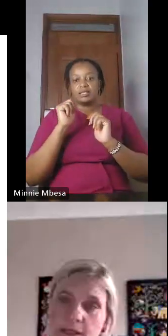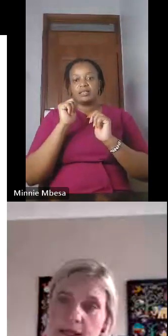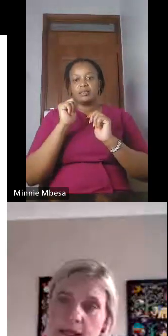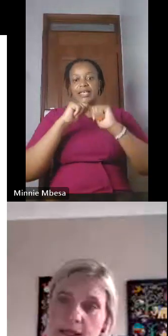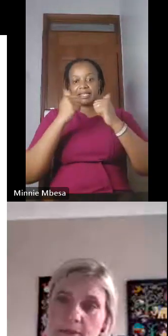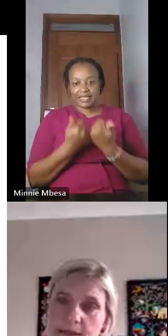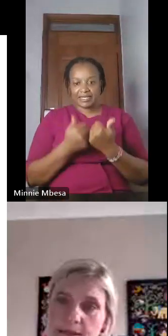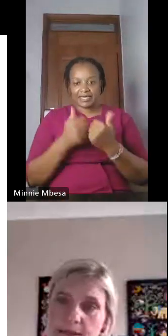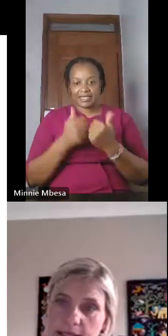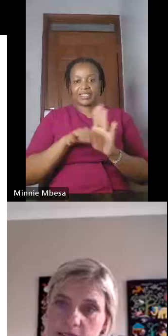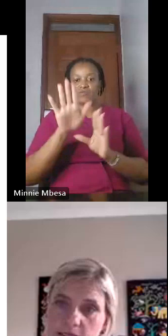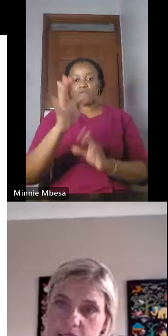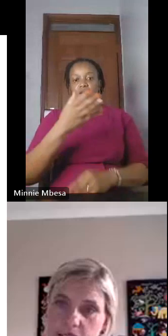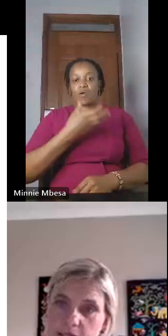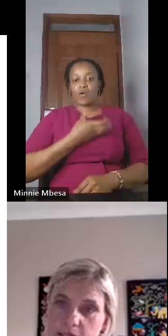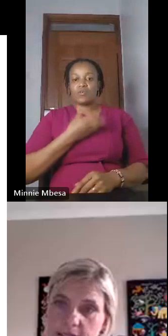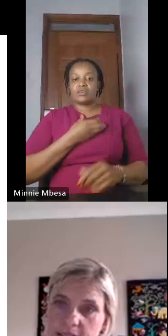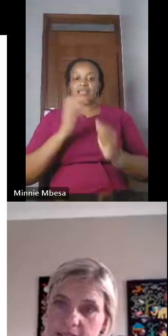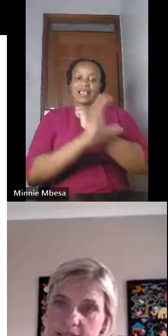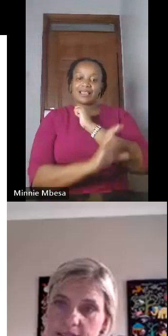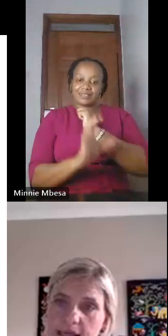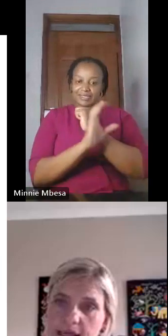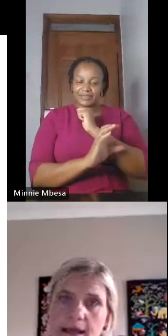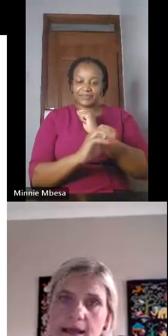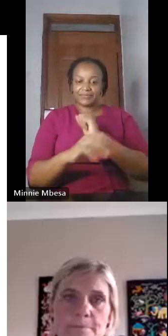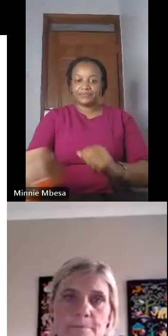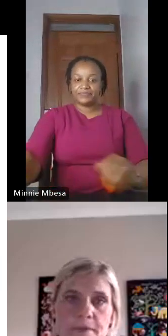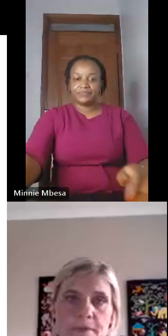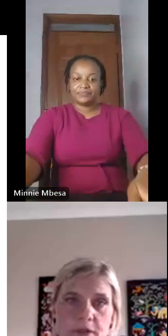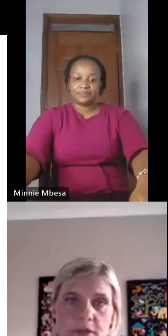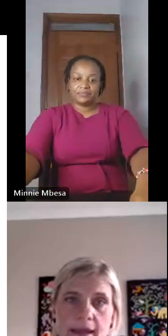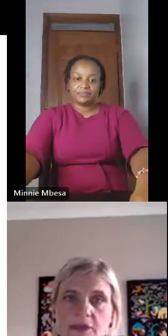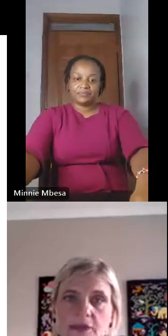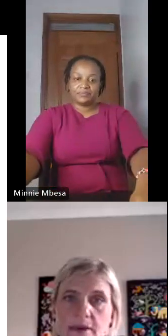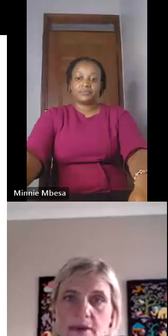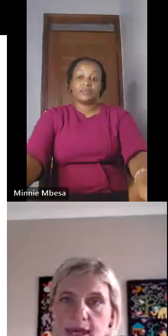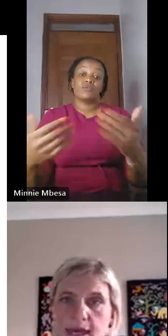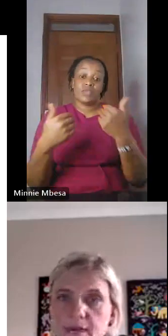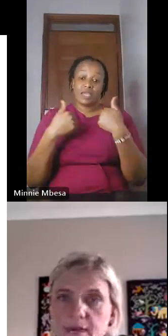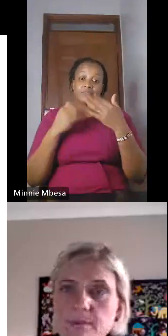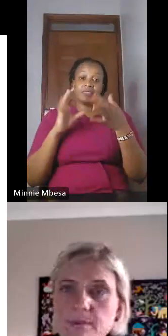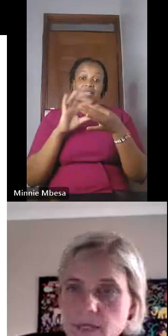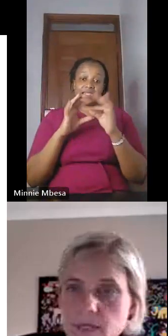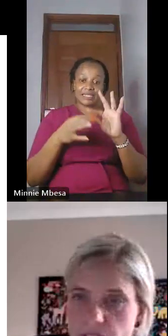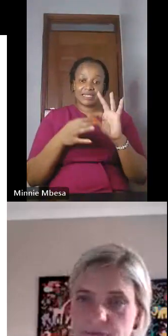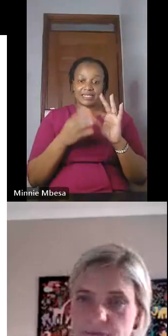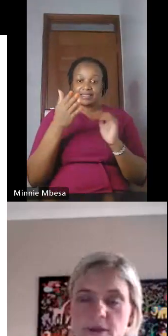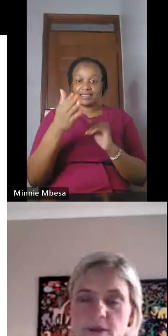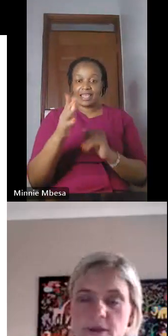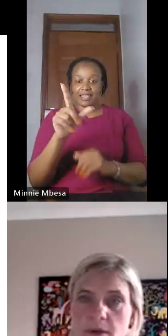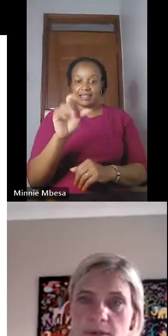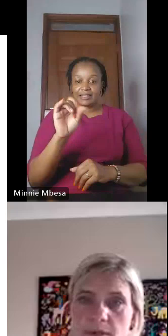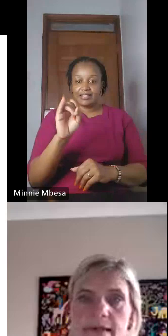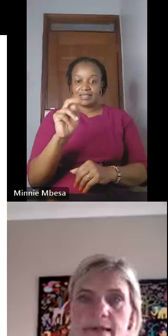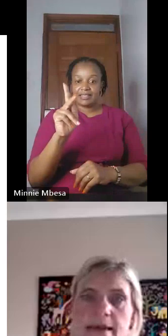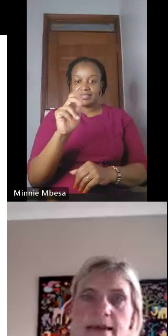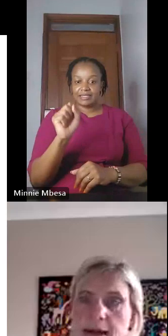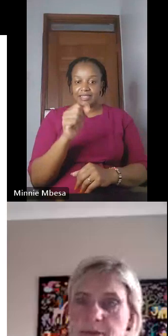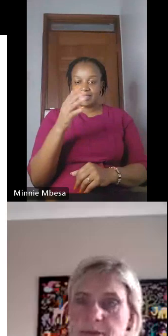that. Okay, Mel has shared those links. Okay, and so now we have some questions from the